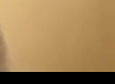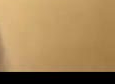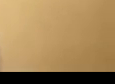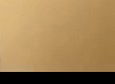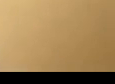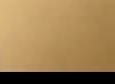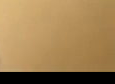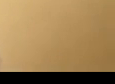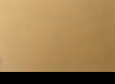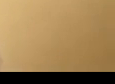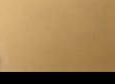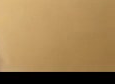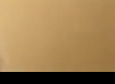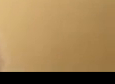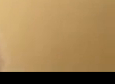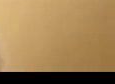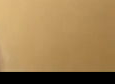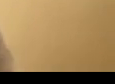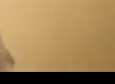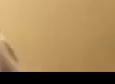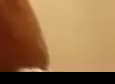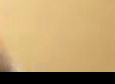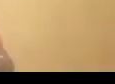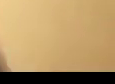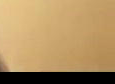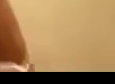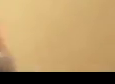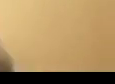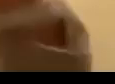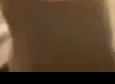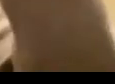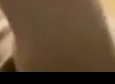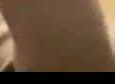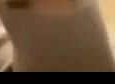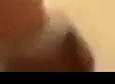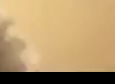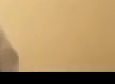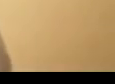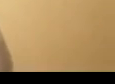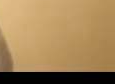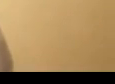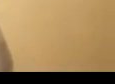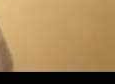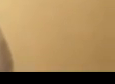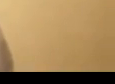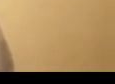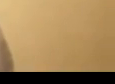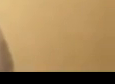guys attending. Thank you very much. Have a good day. Bye-bye.